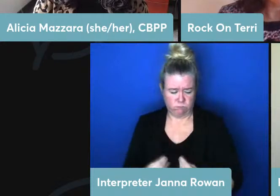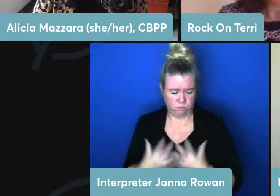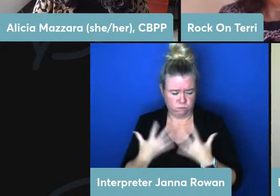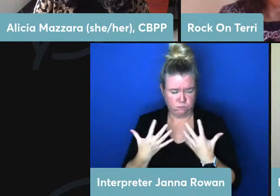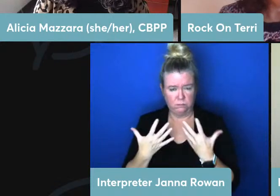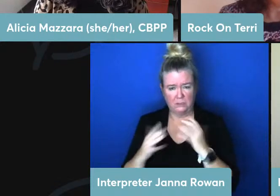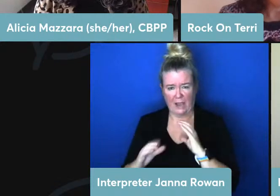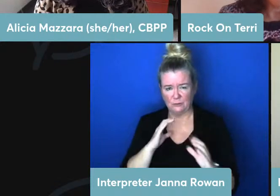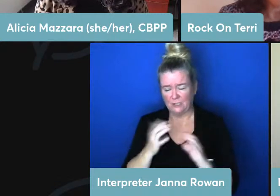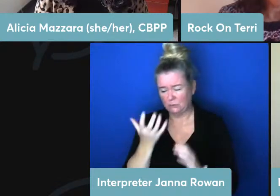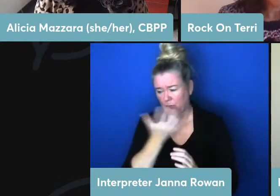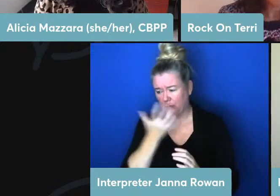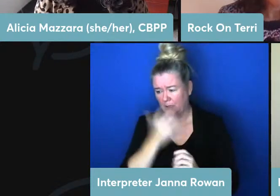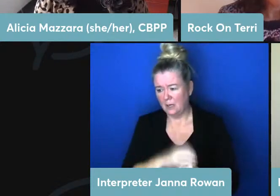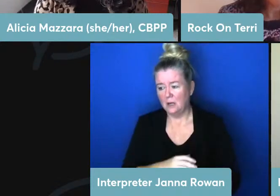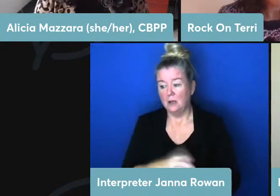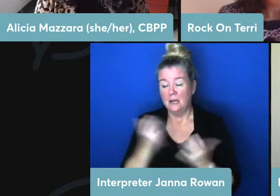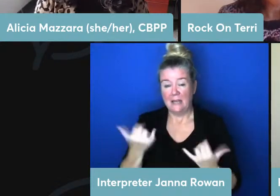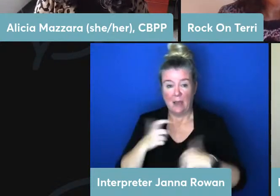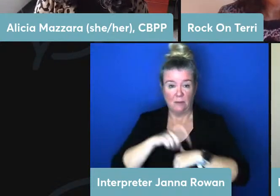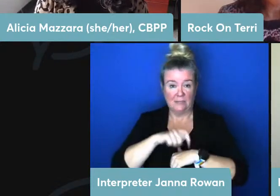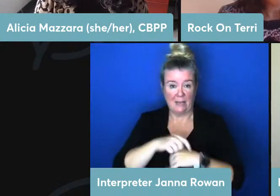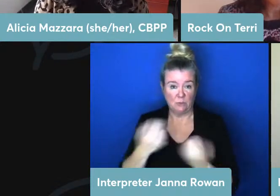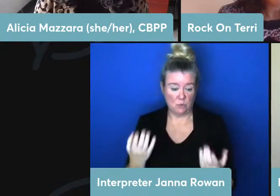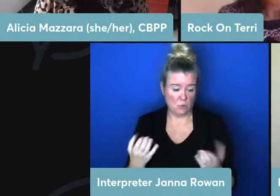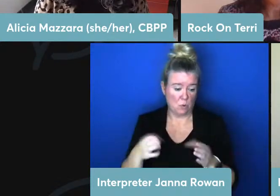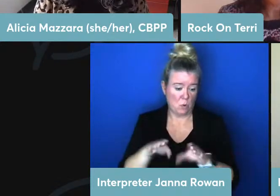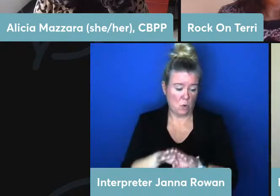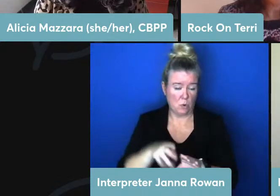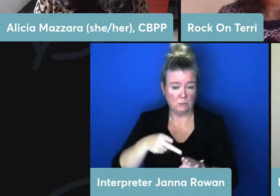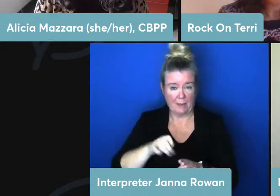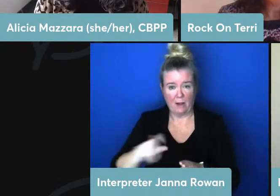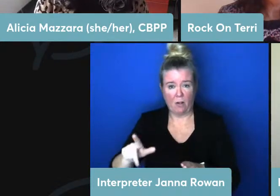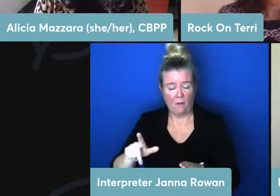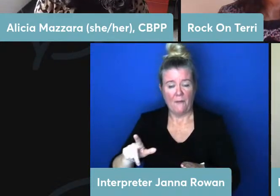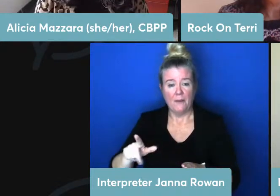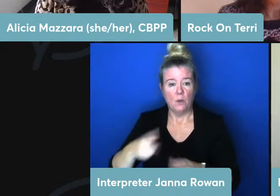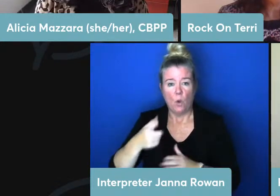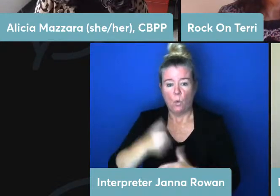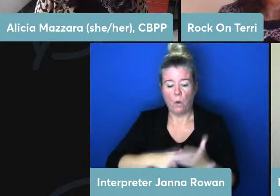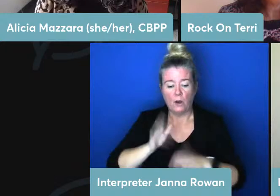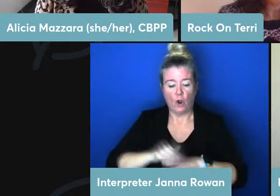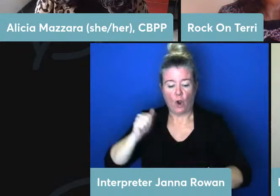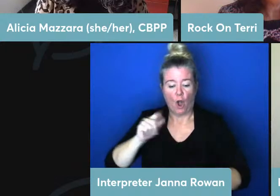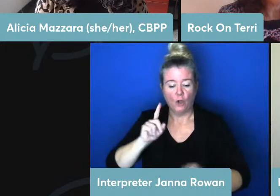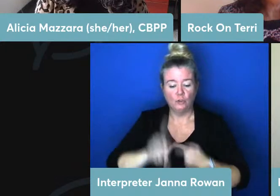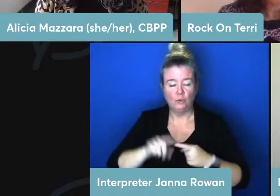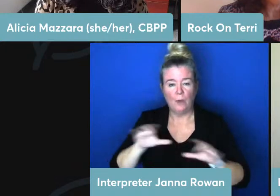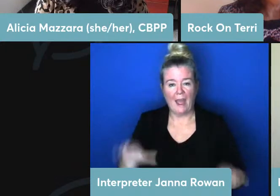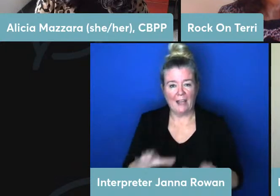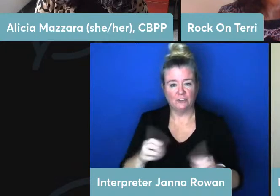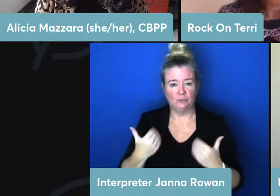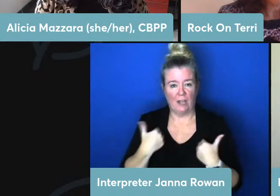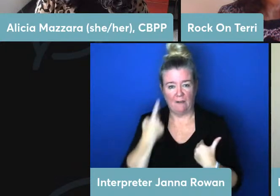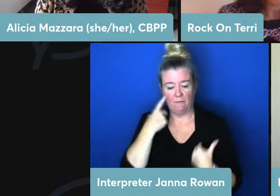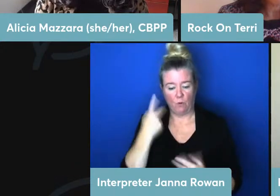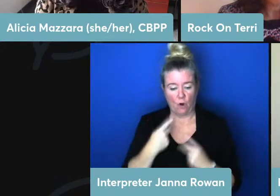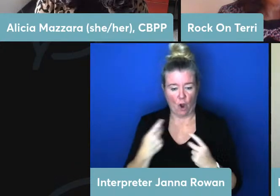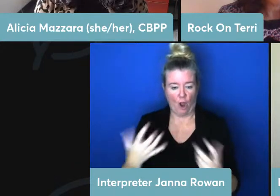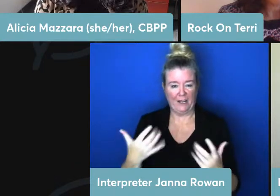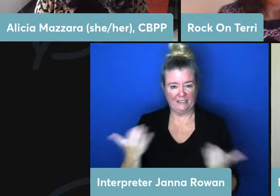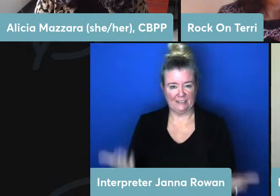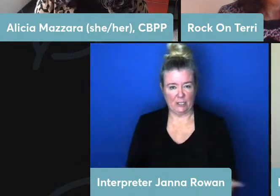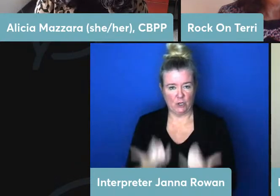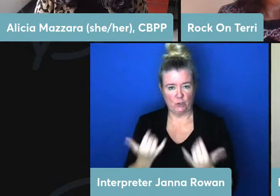conversation. So as we close, what call to action do you have for our audience? What is